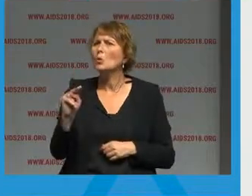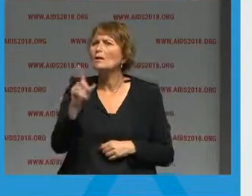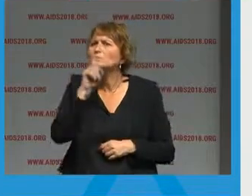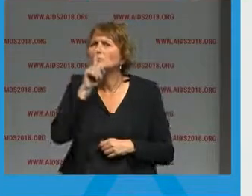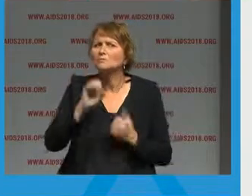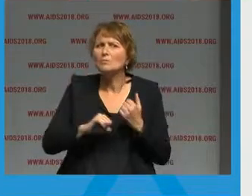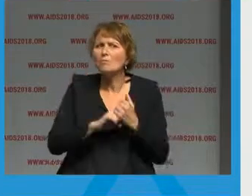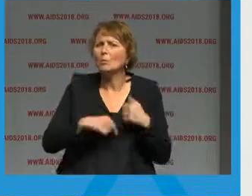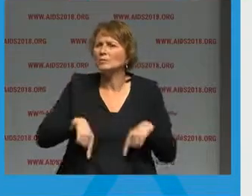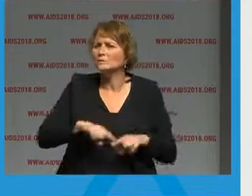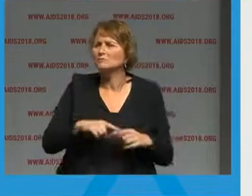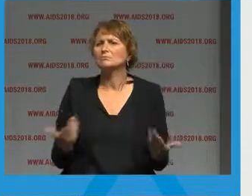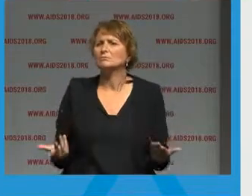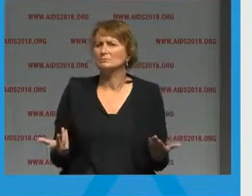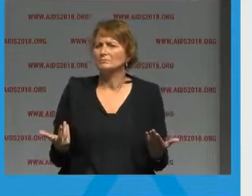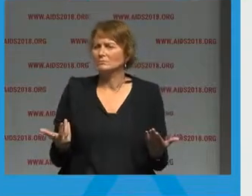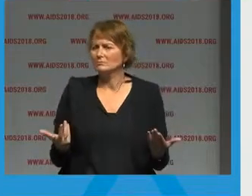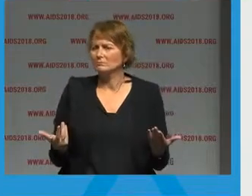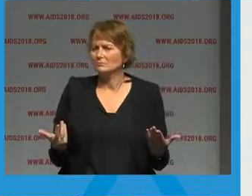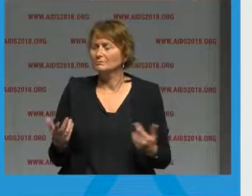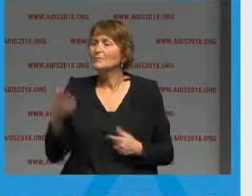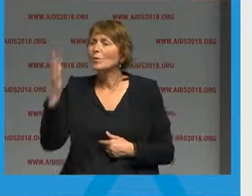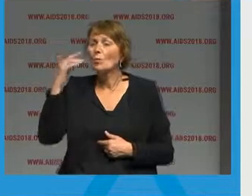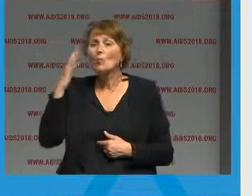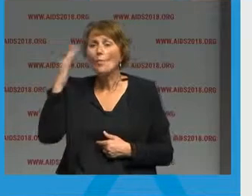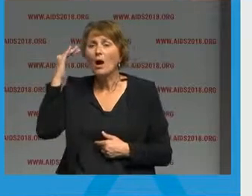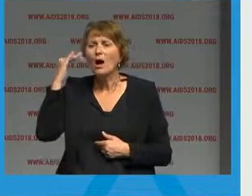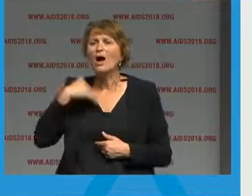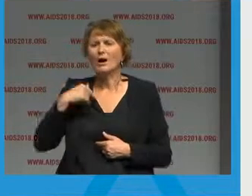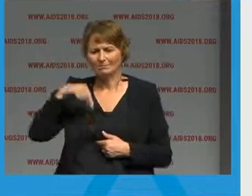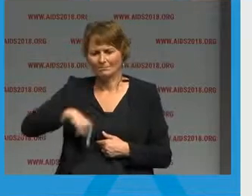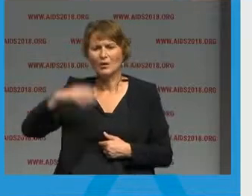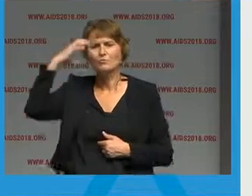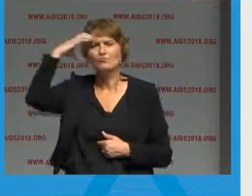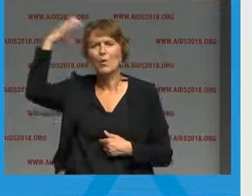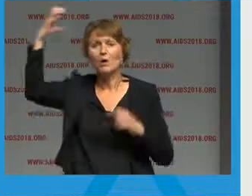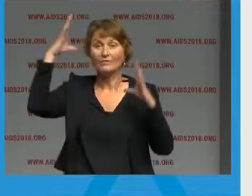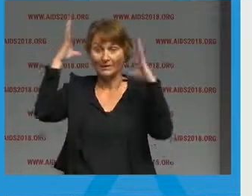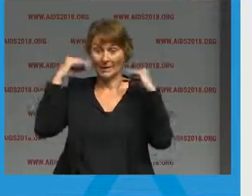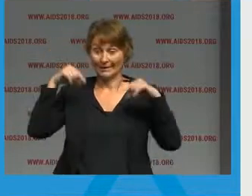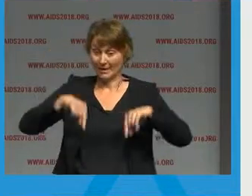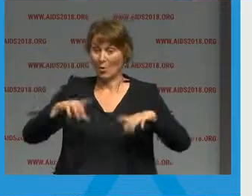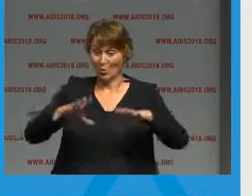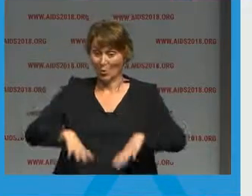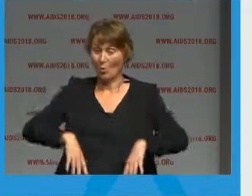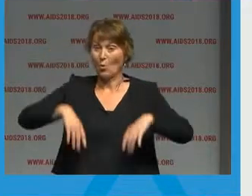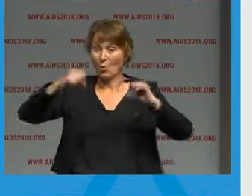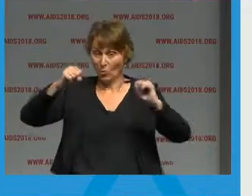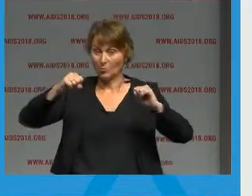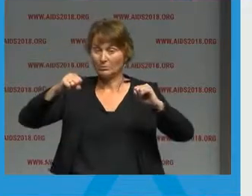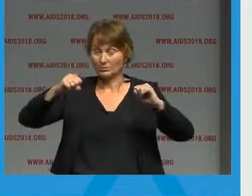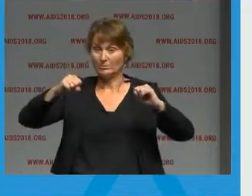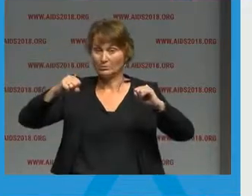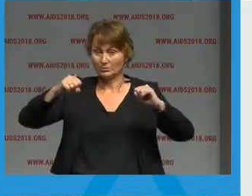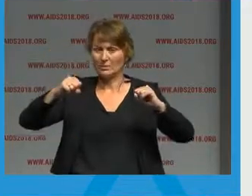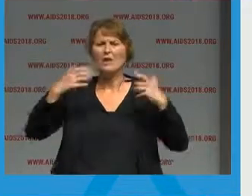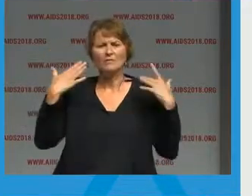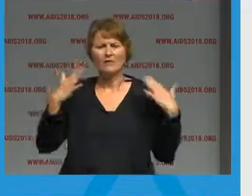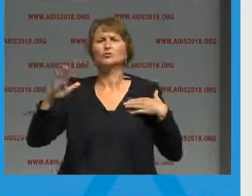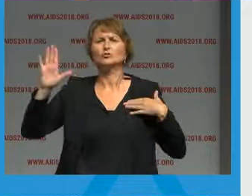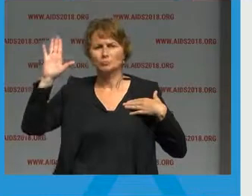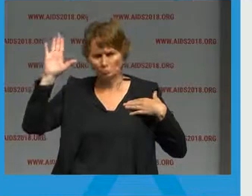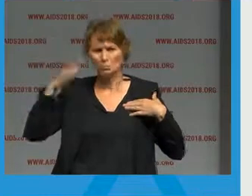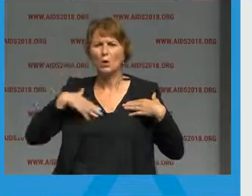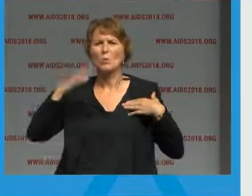us? Why is the government of Netherlands that is hosting us, that has pledged to put